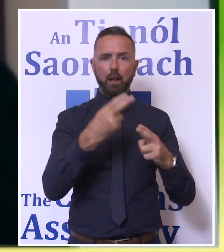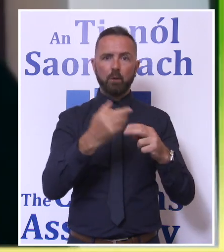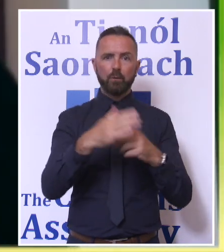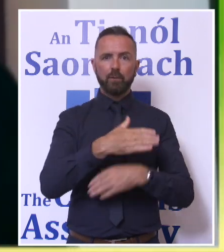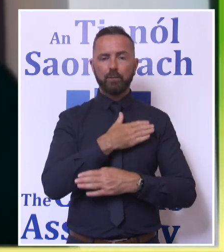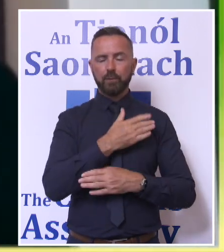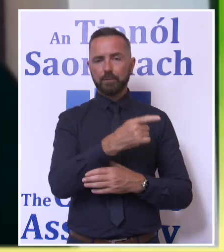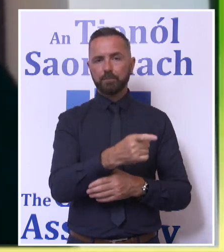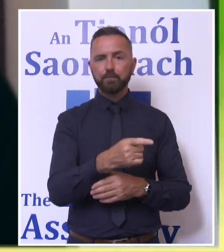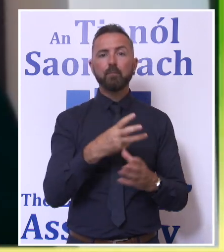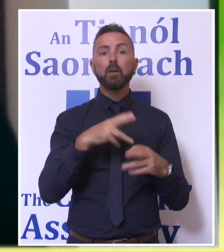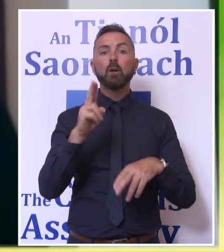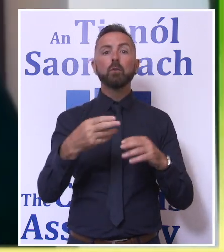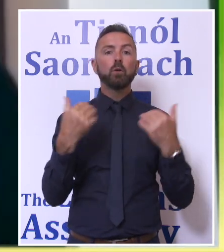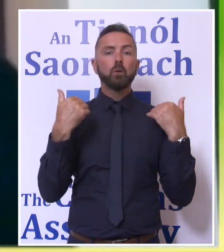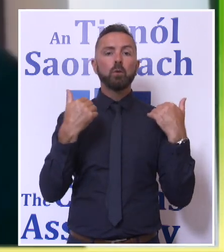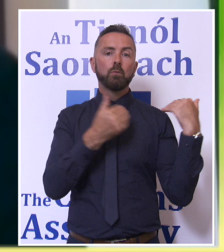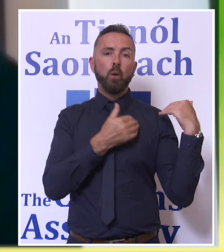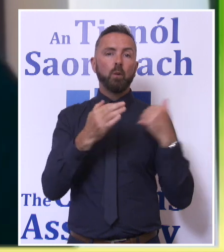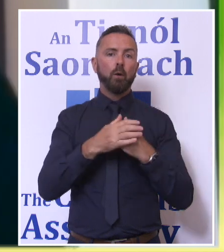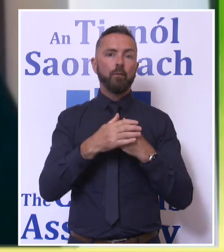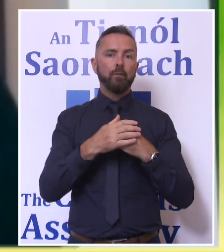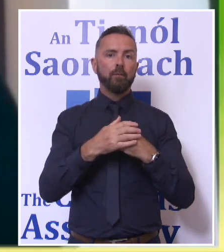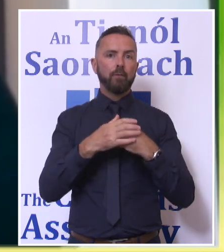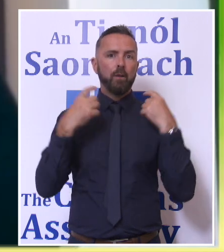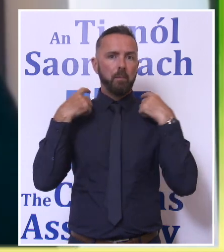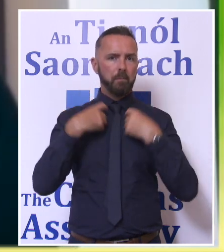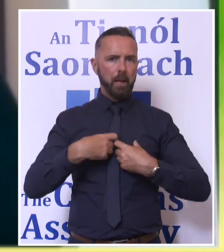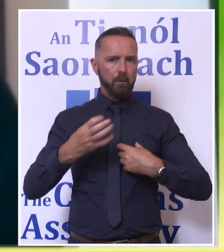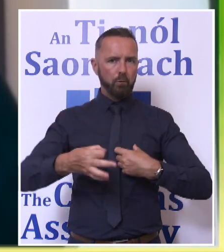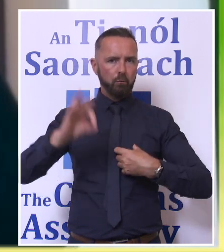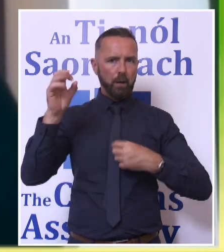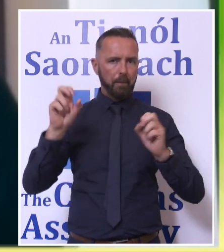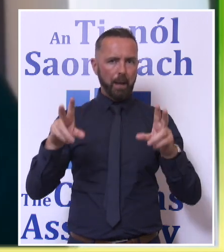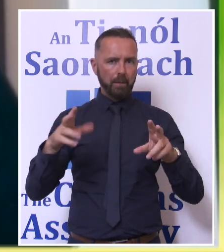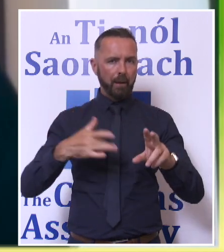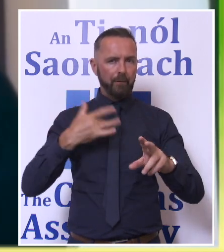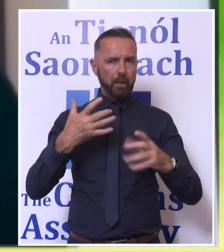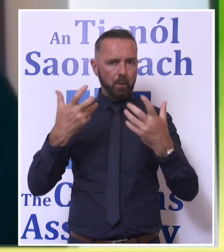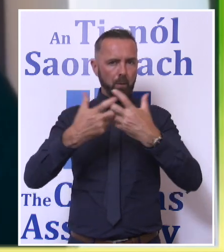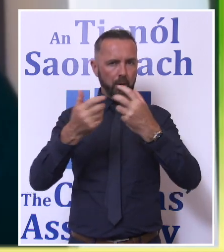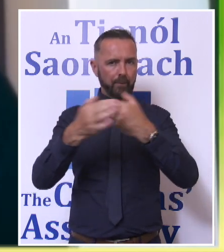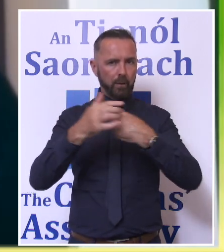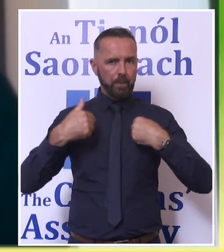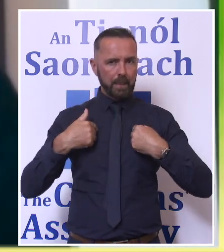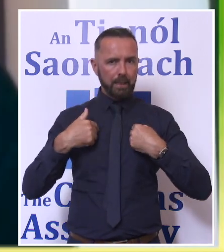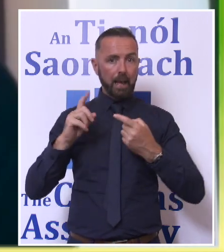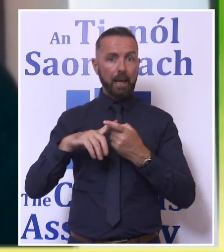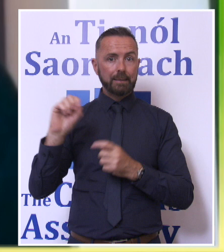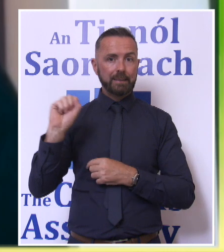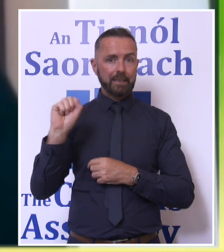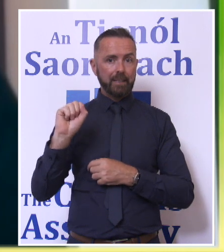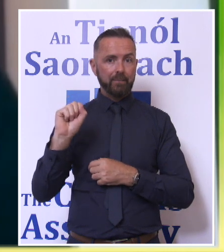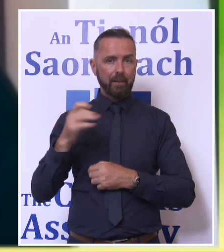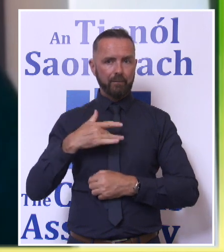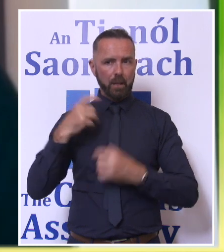along, I felt that was more right for me, and Steve felt for him. So the two of us went together to become